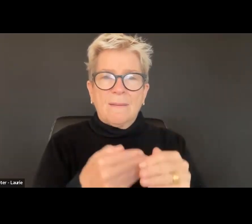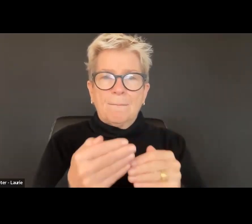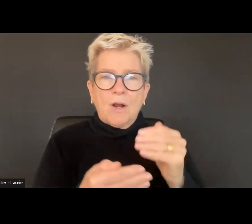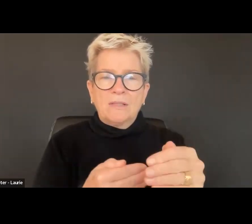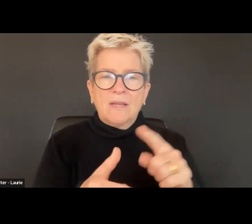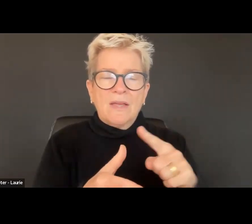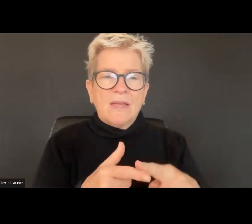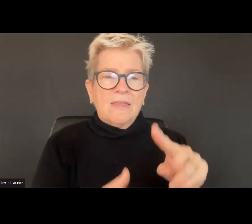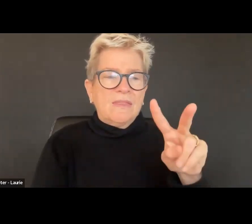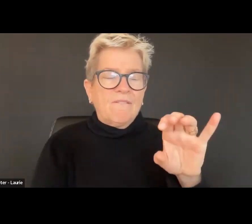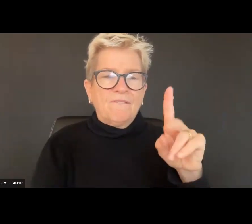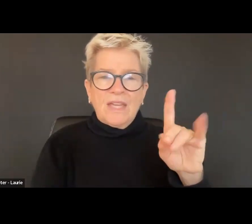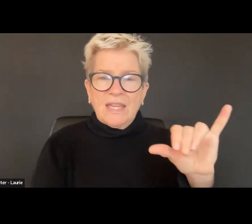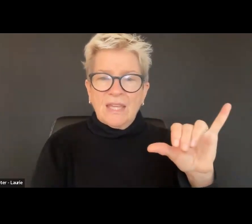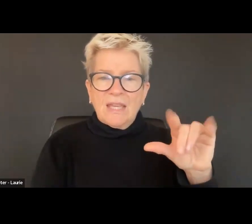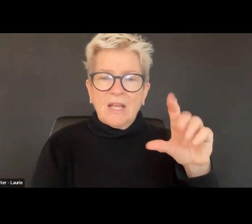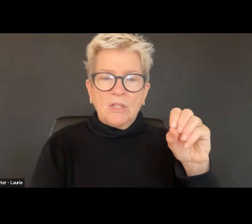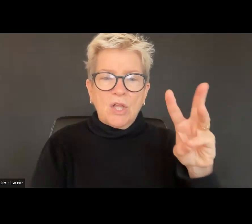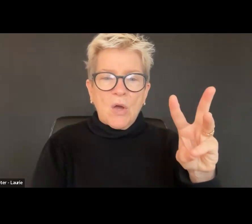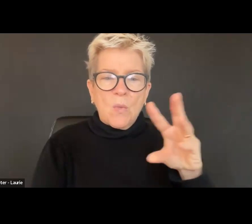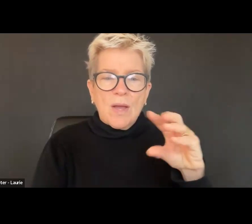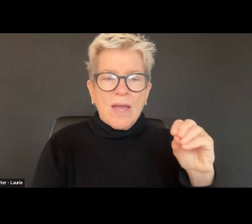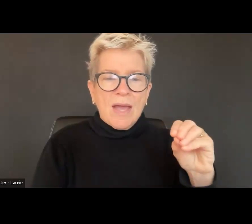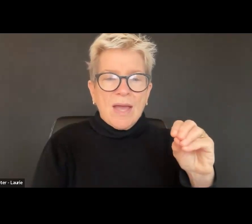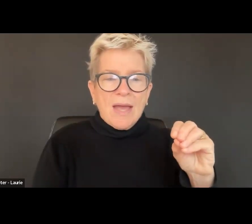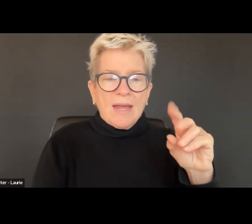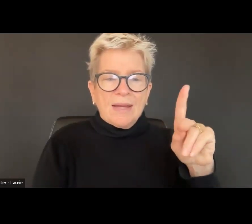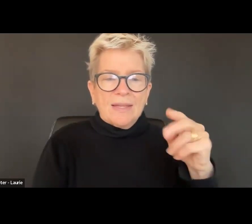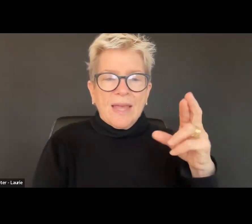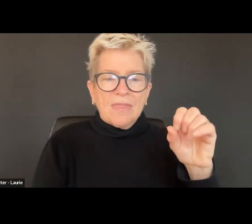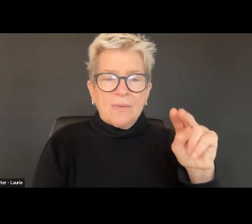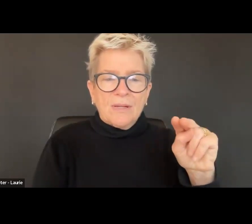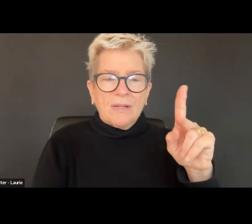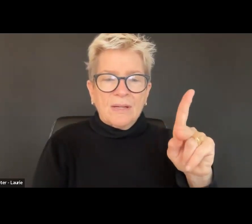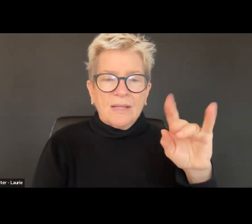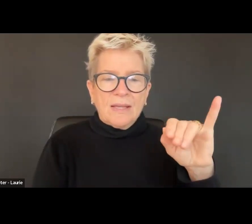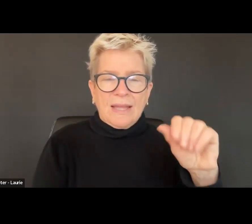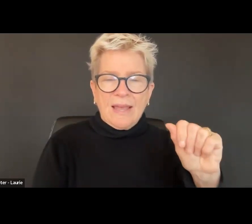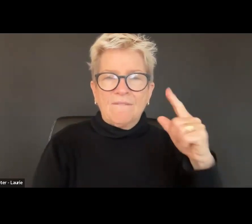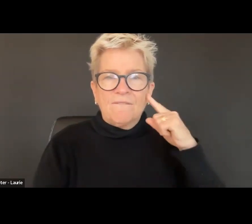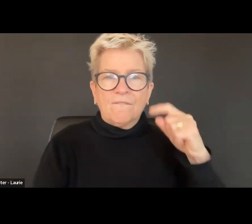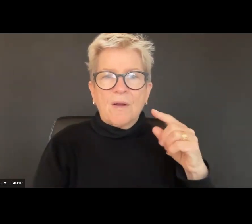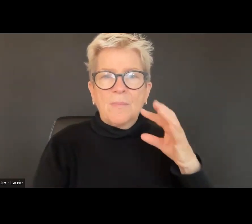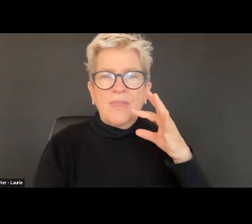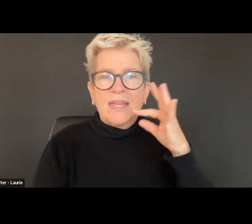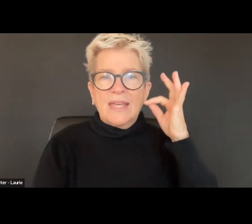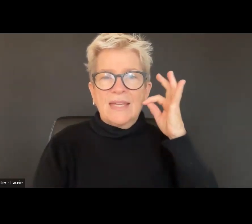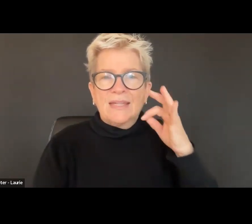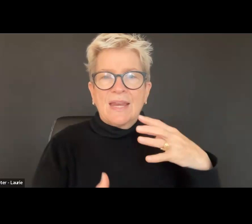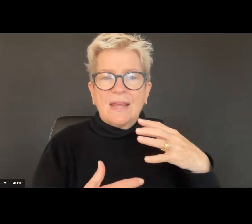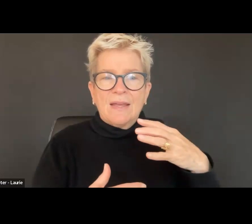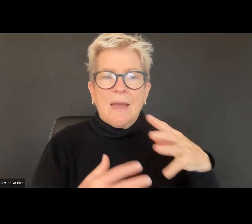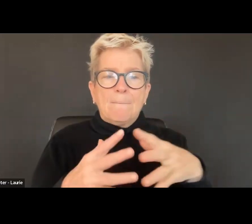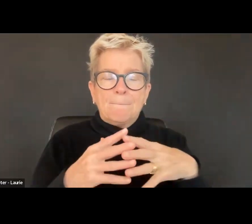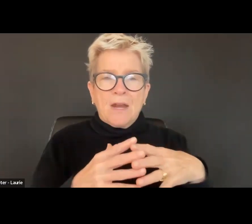then Vicki Lowe and Catherine Akia with the Indian Health Commission are going to be, American Indian